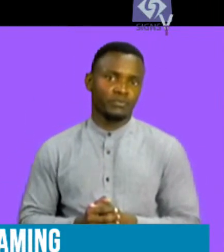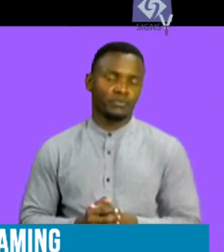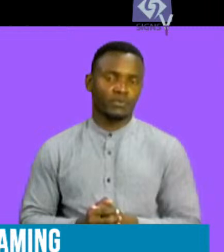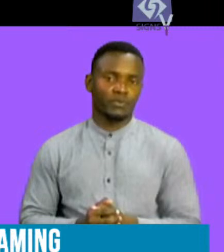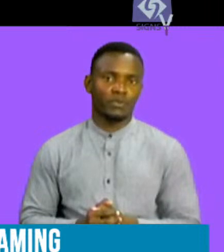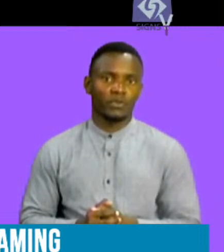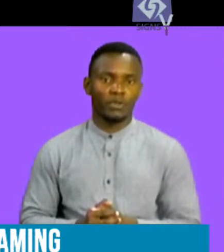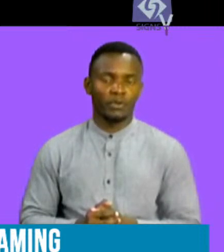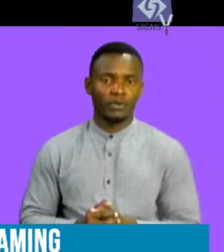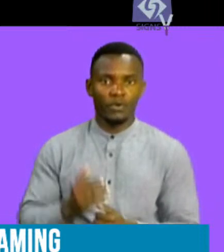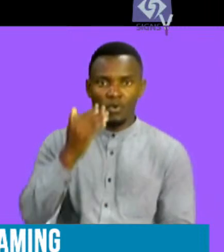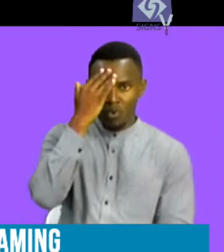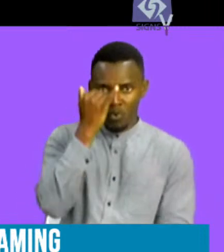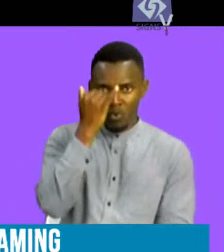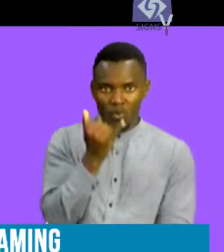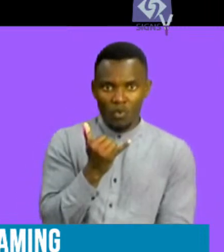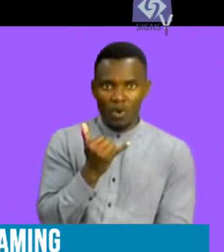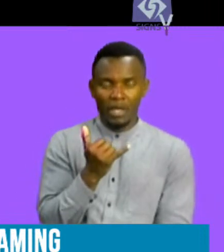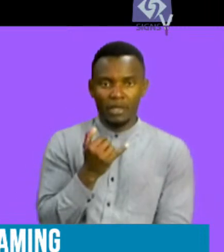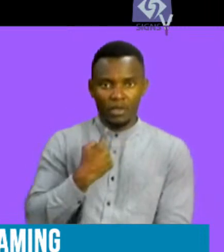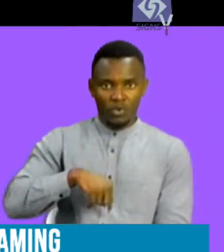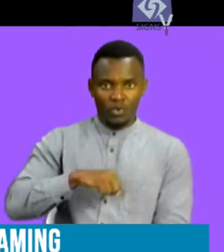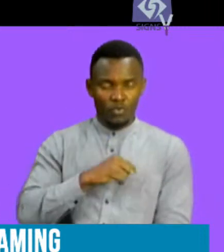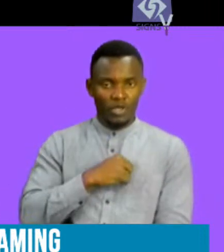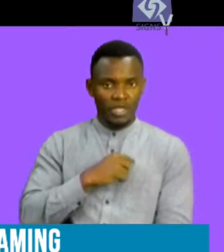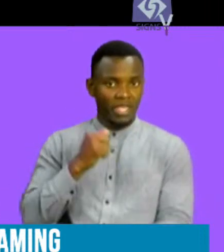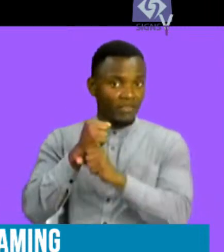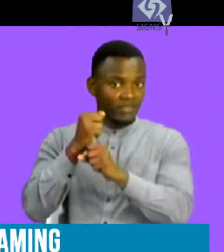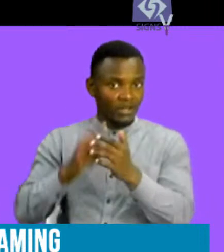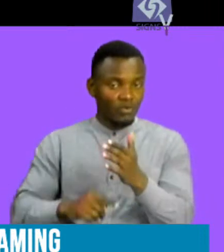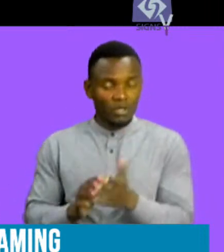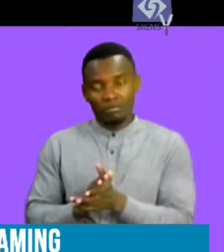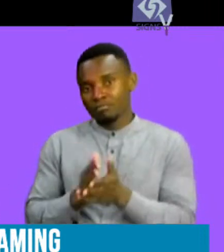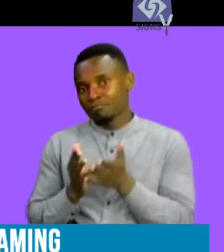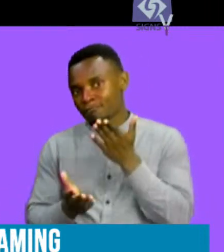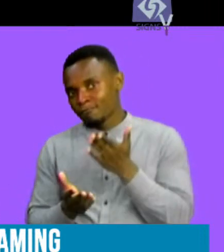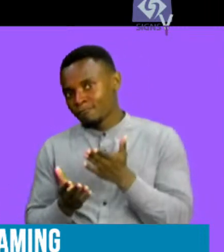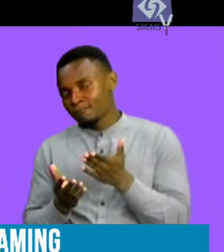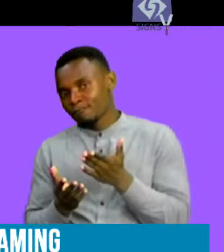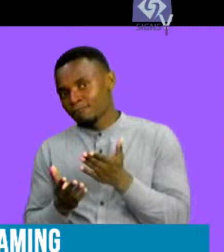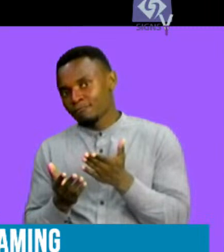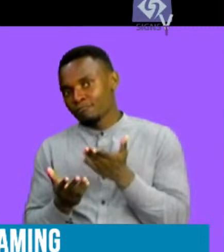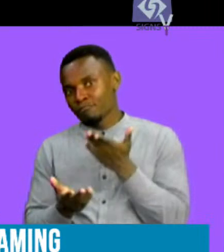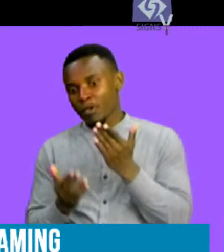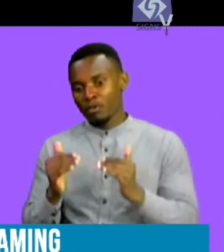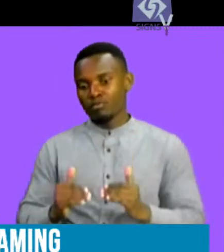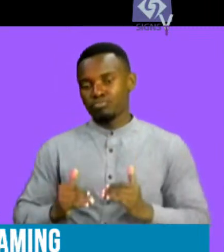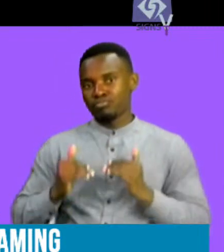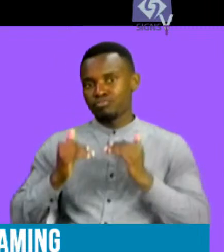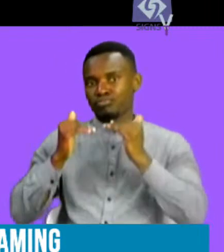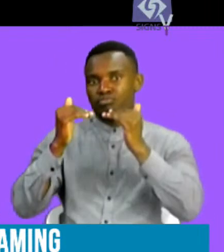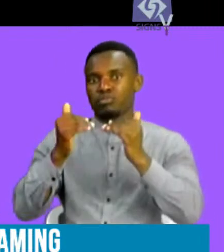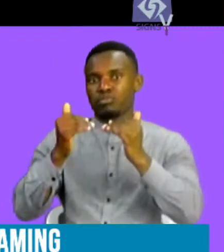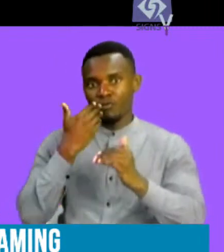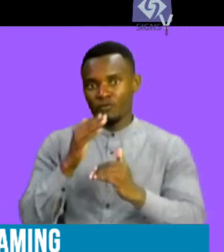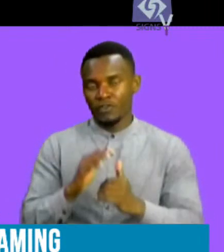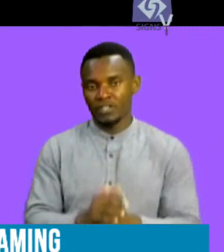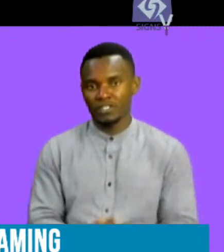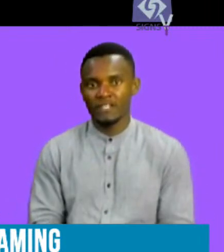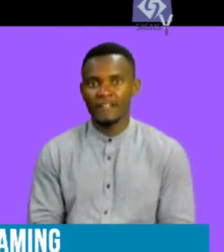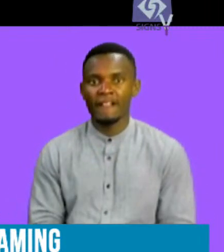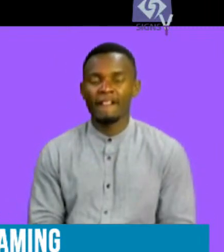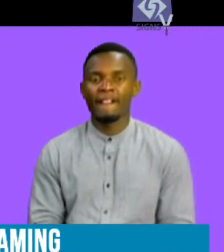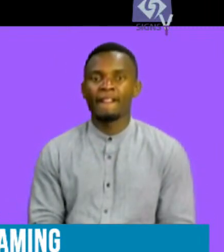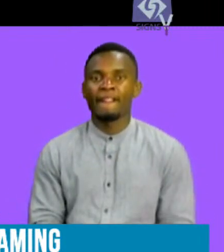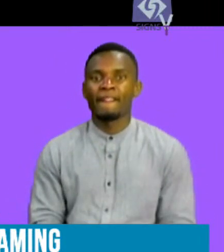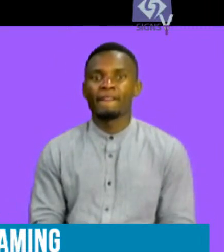stories, because we have been able to, at least we have been able to take them from point A to B. All